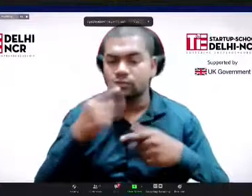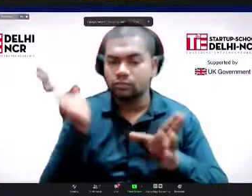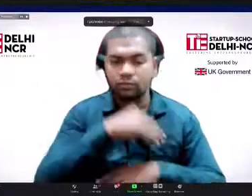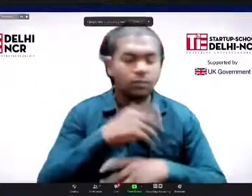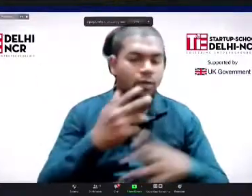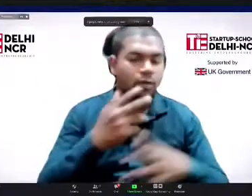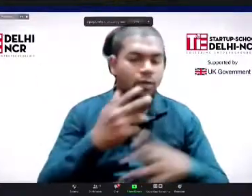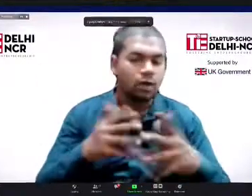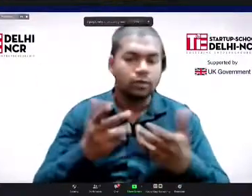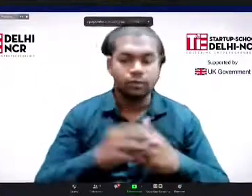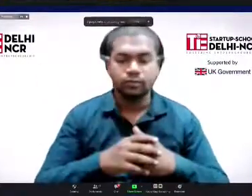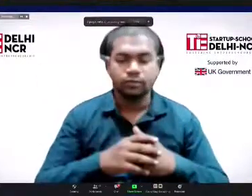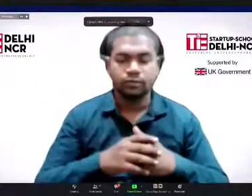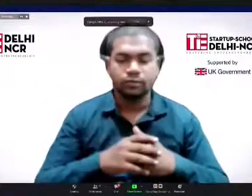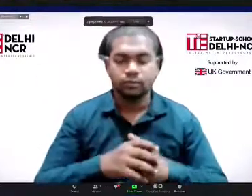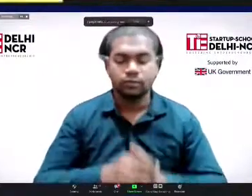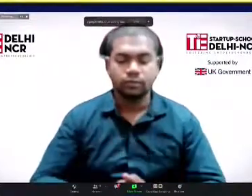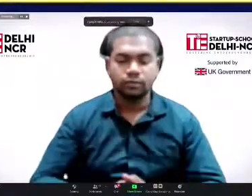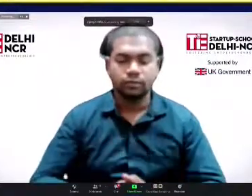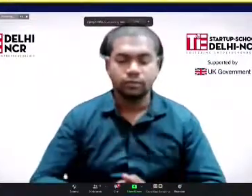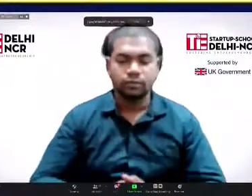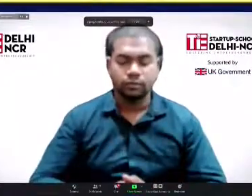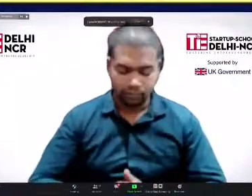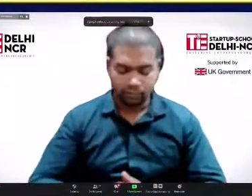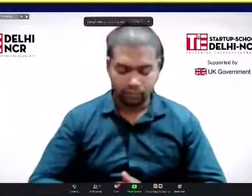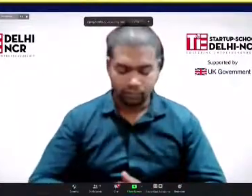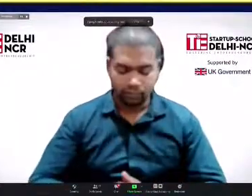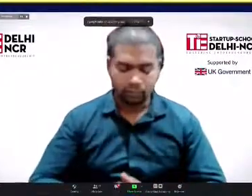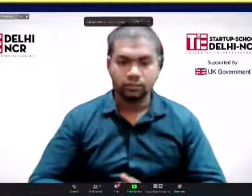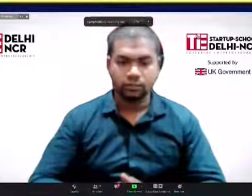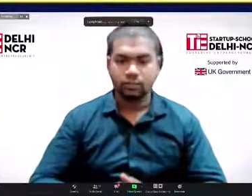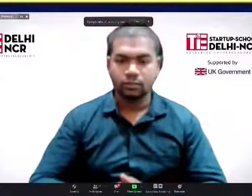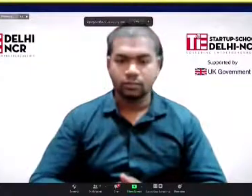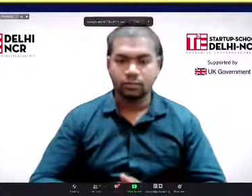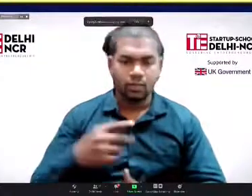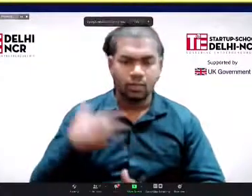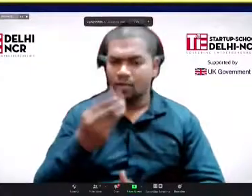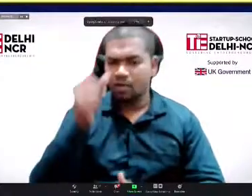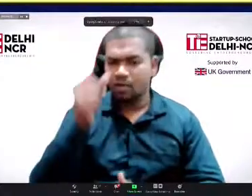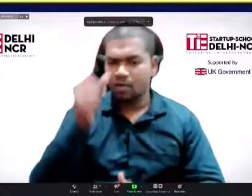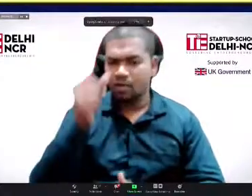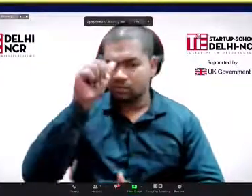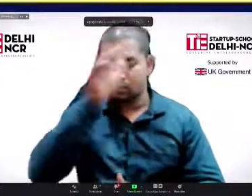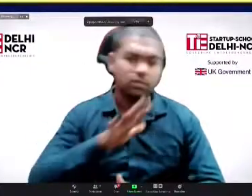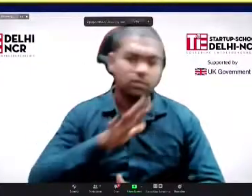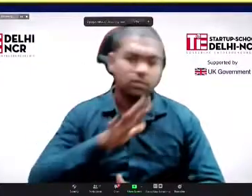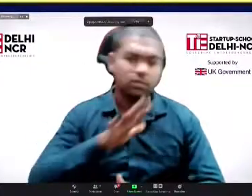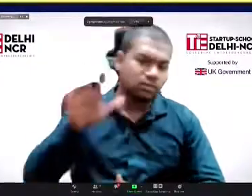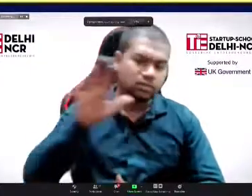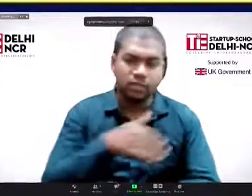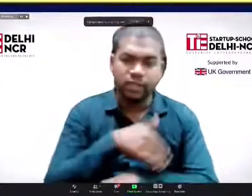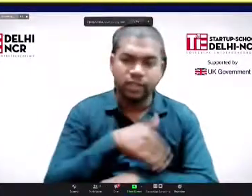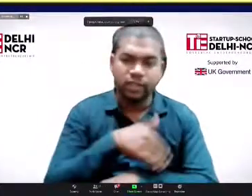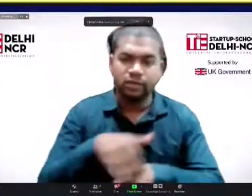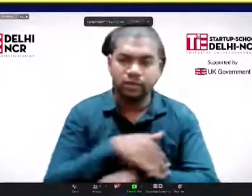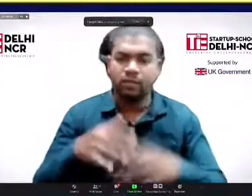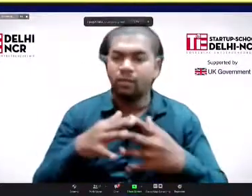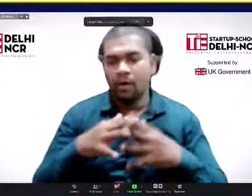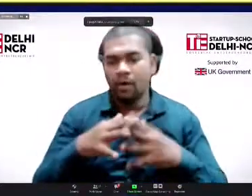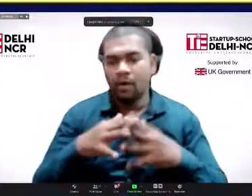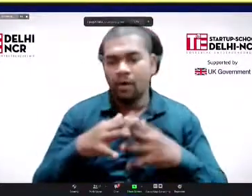mindset? So, Alok, the problem with us in India is that we're engineers first. We